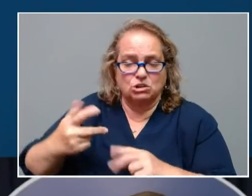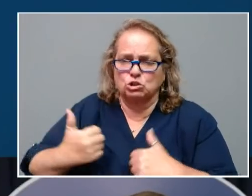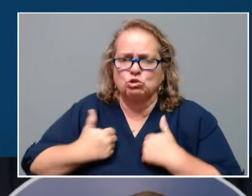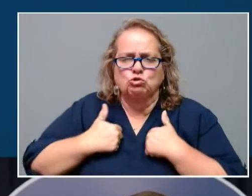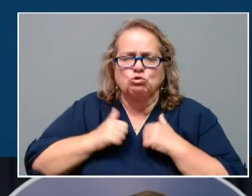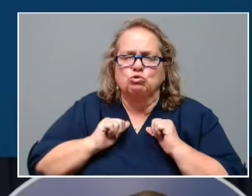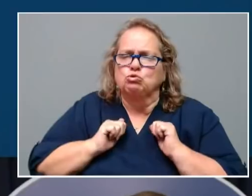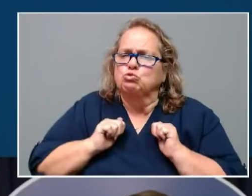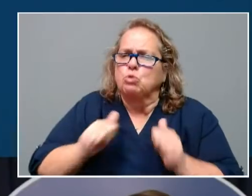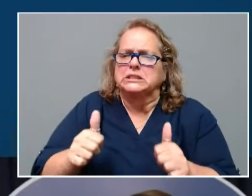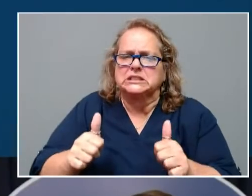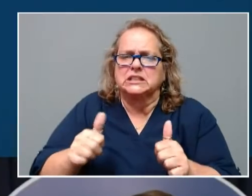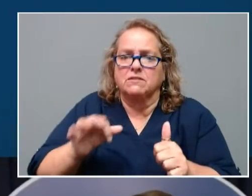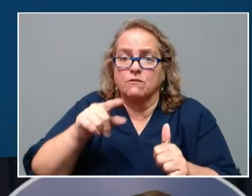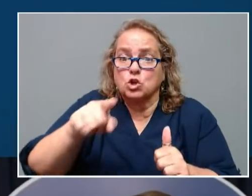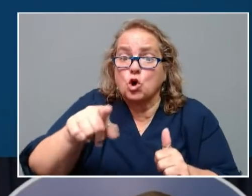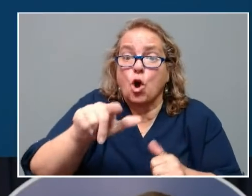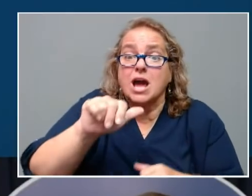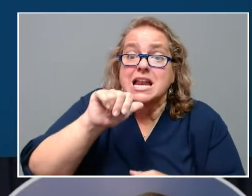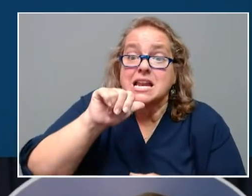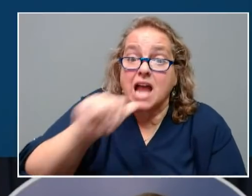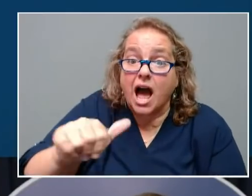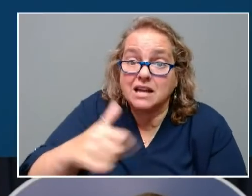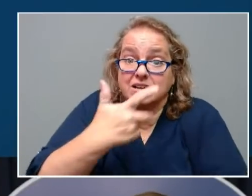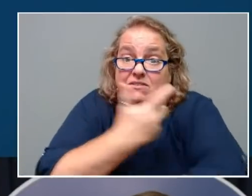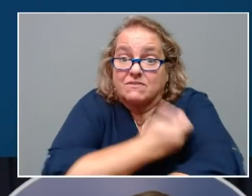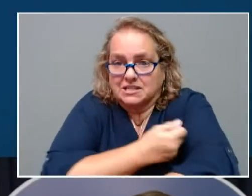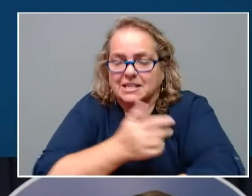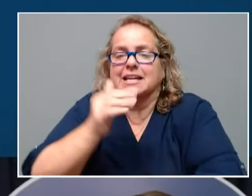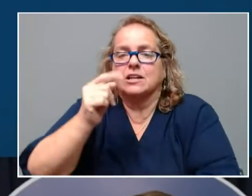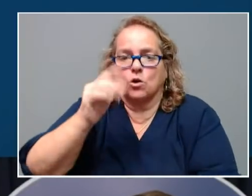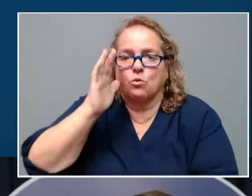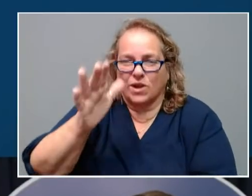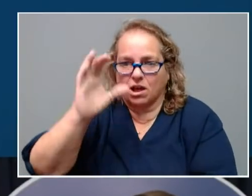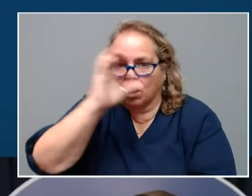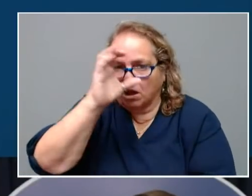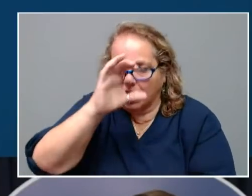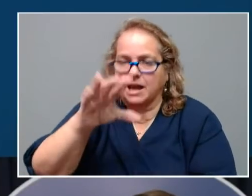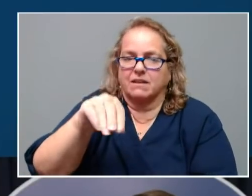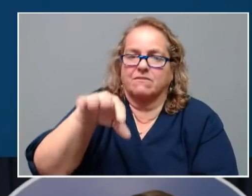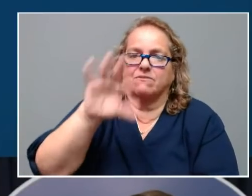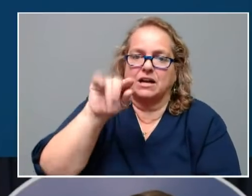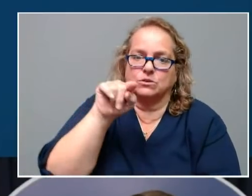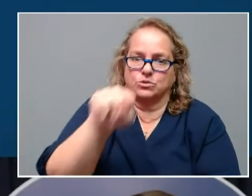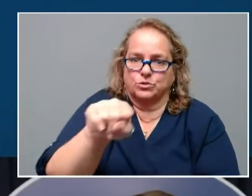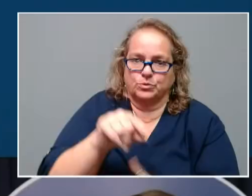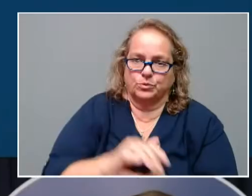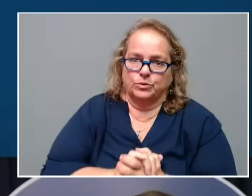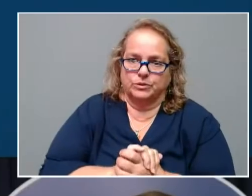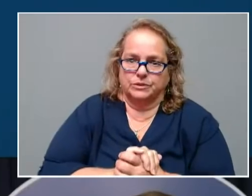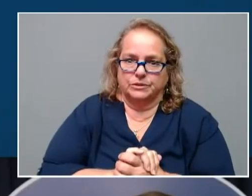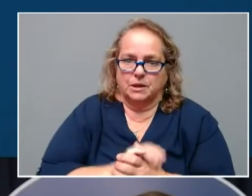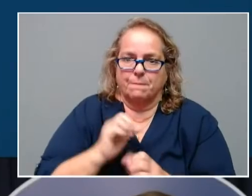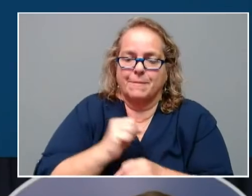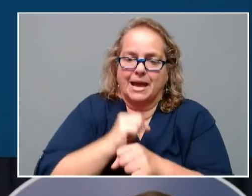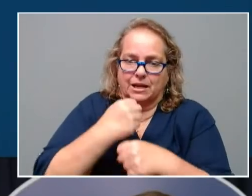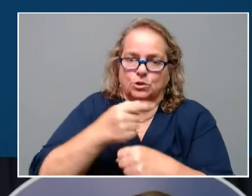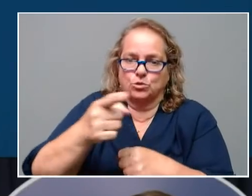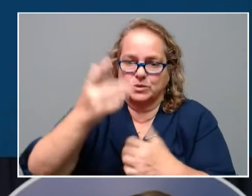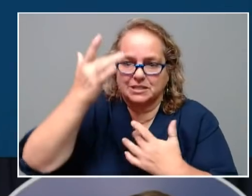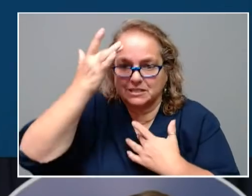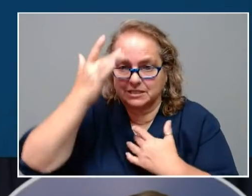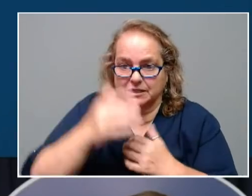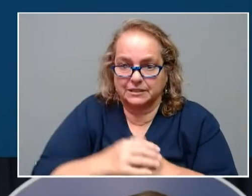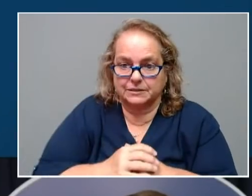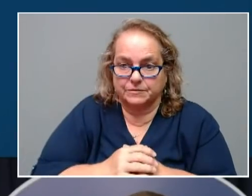it's going to find you. It's going to make you really sick. And the impact that it can have on a community, even to those that don't have COVID, it can mean that